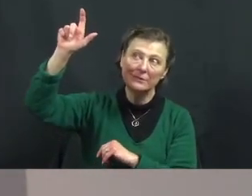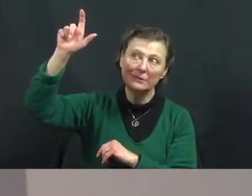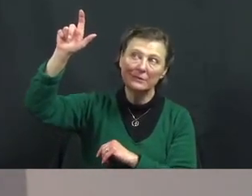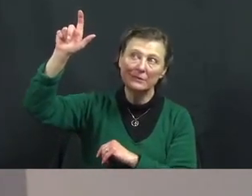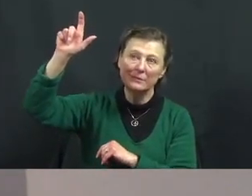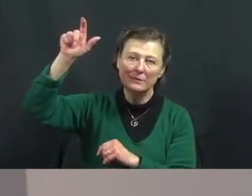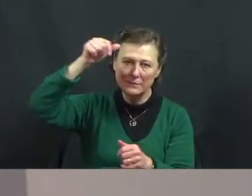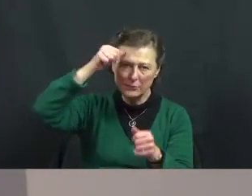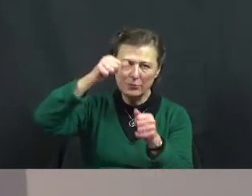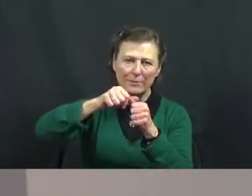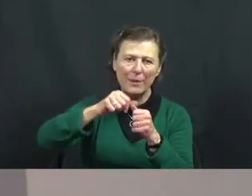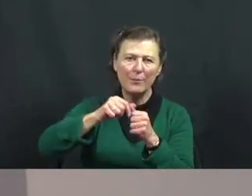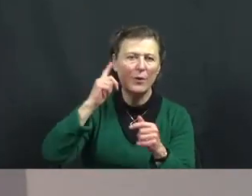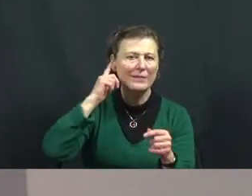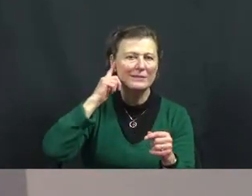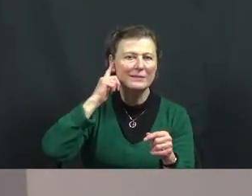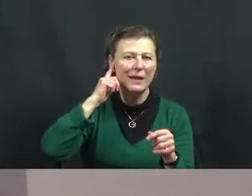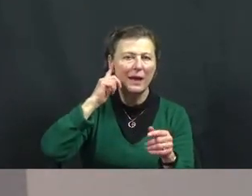remember these sounds.